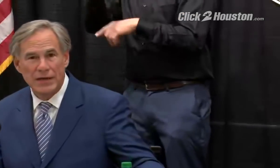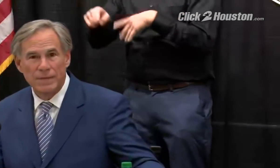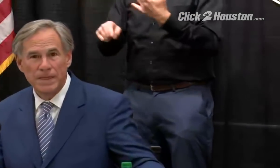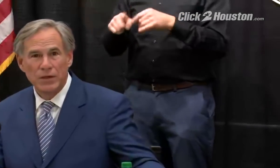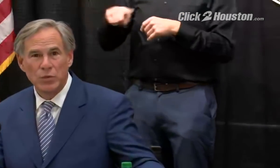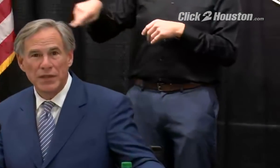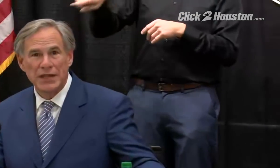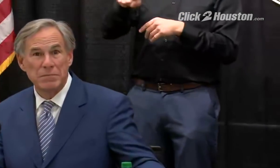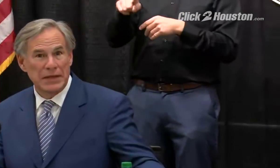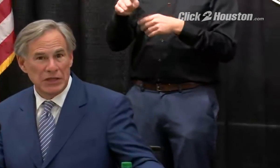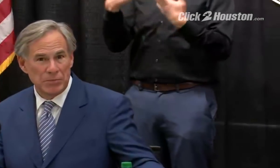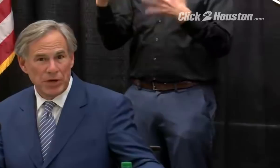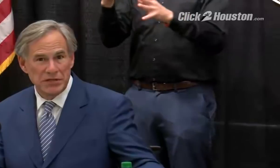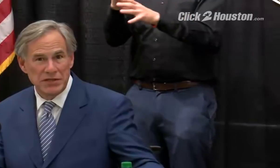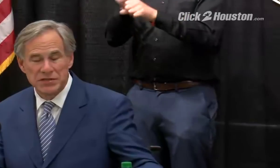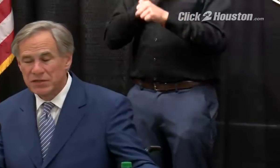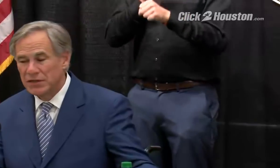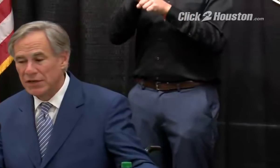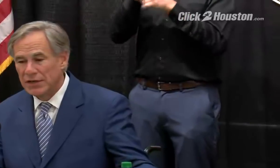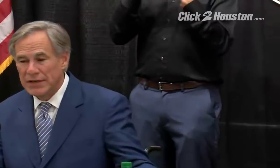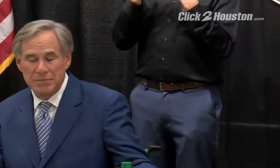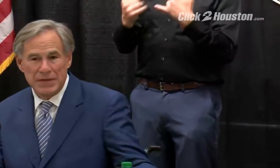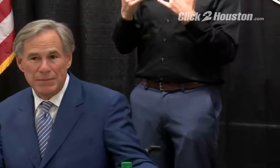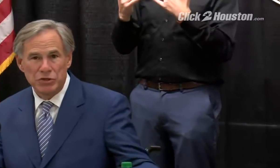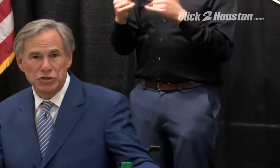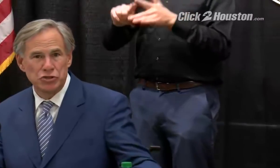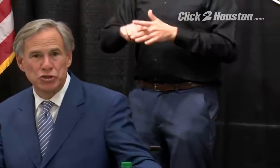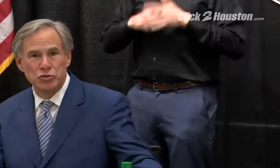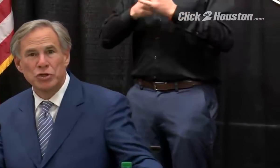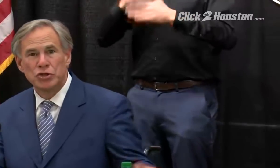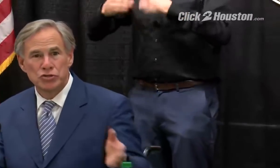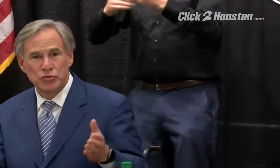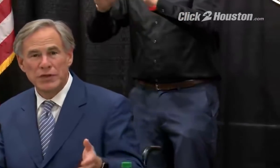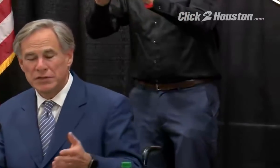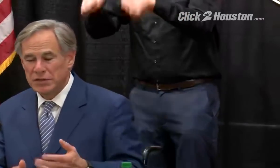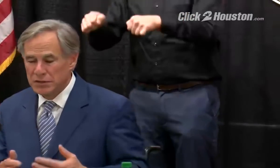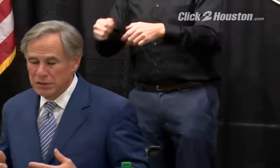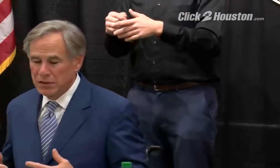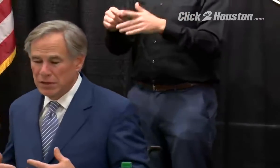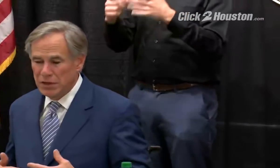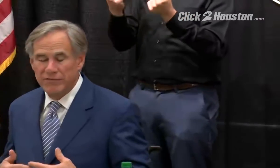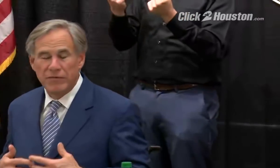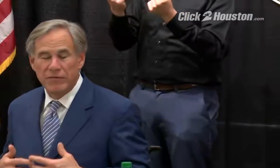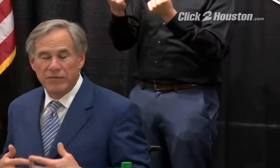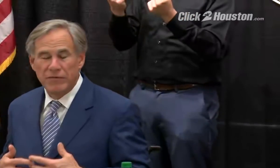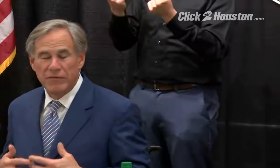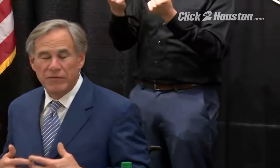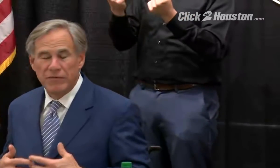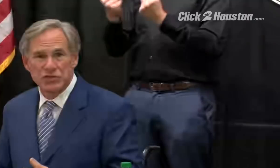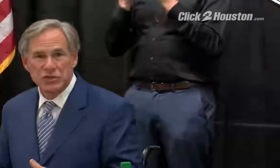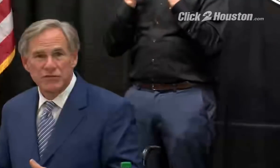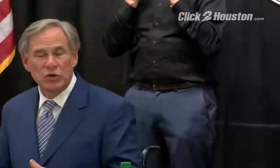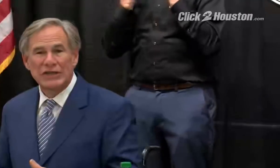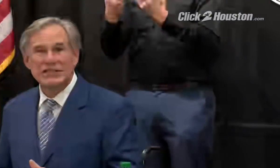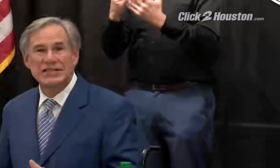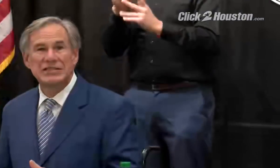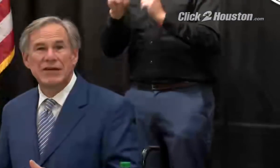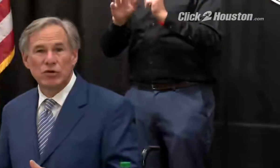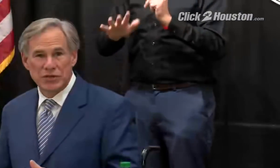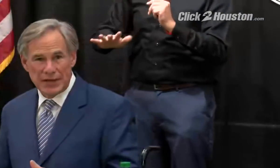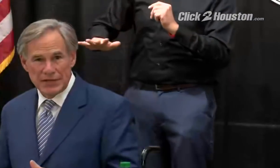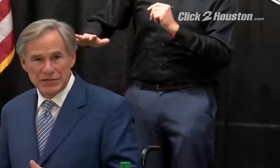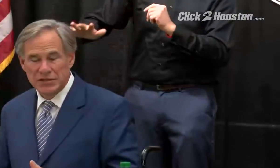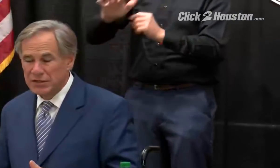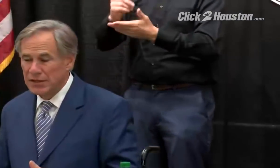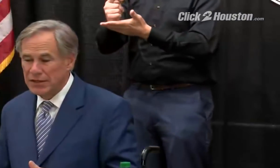right now where they can begin the process and be able to treat a volume of patients for at least